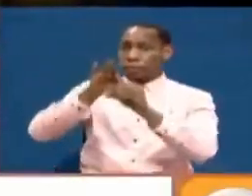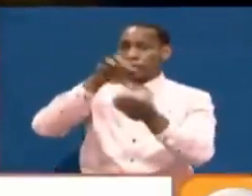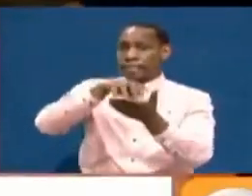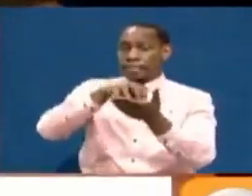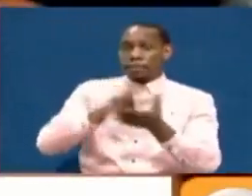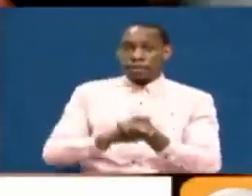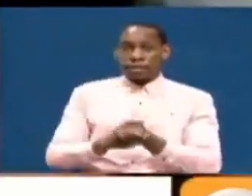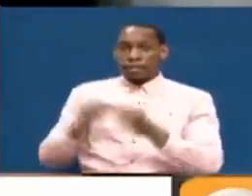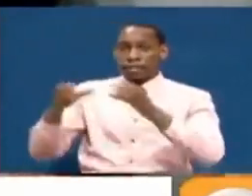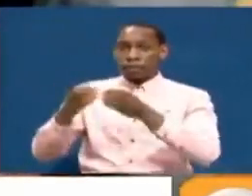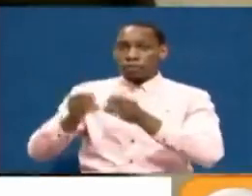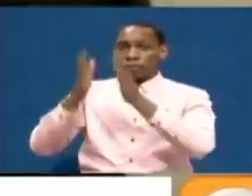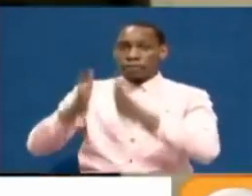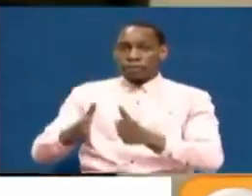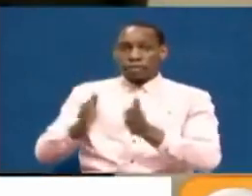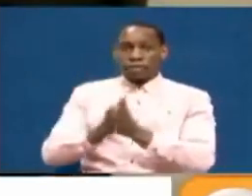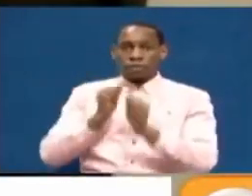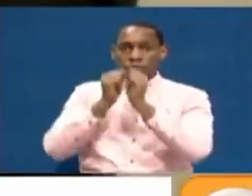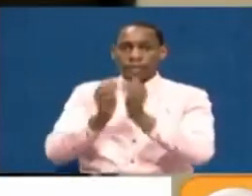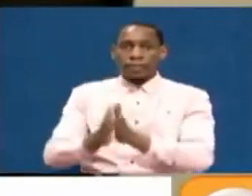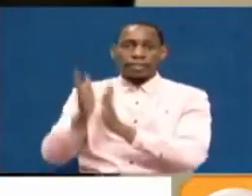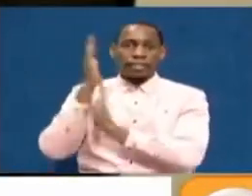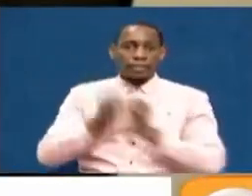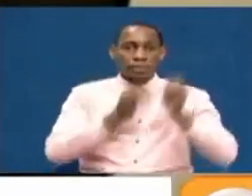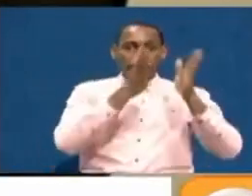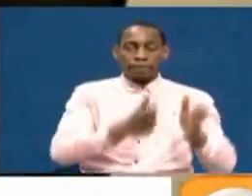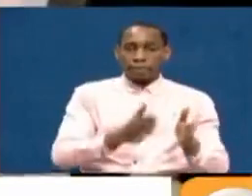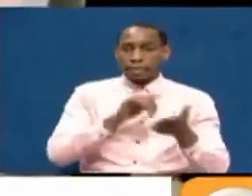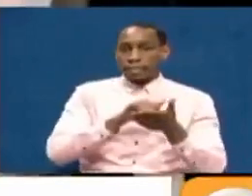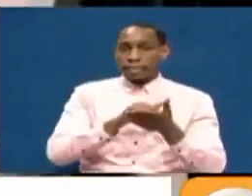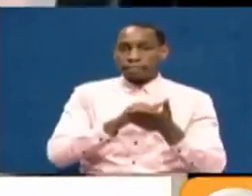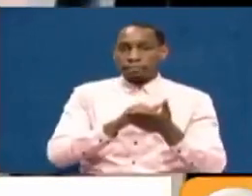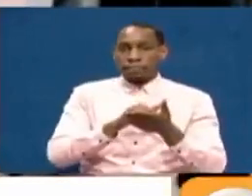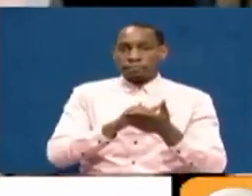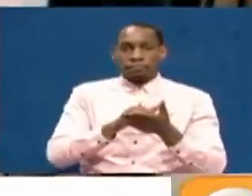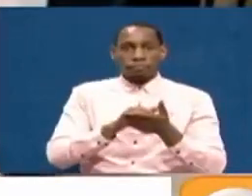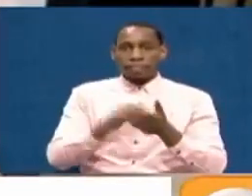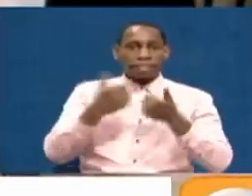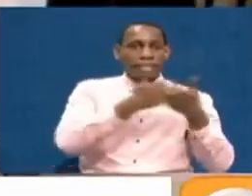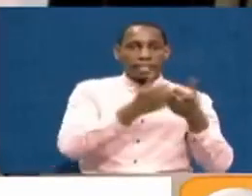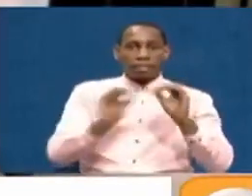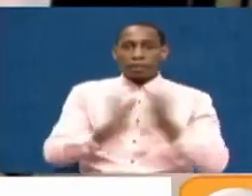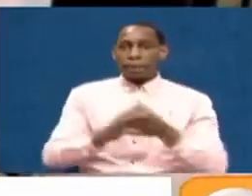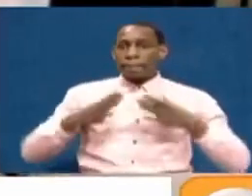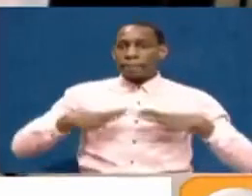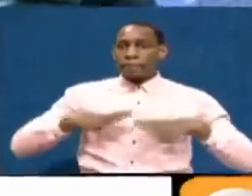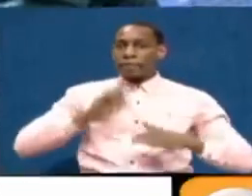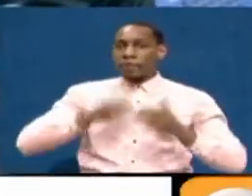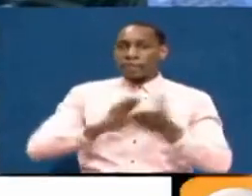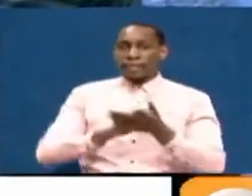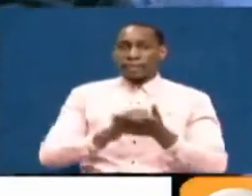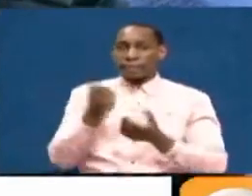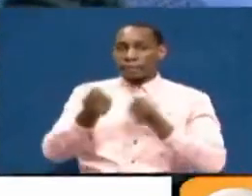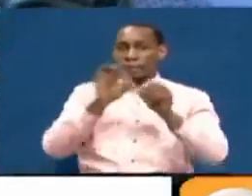stations, with the party officials and security officials having an easy time. The residents attribute the